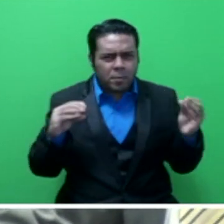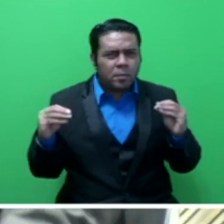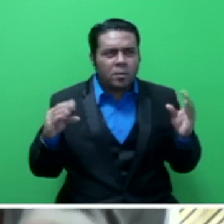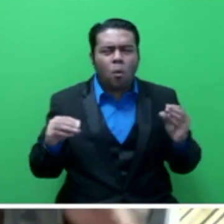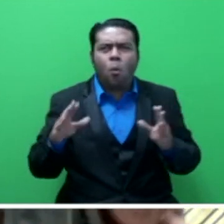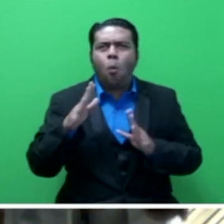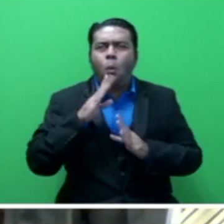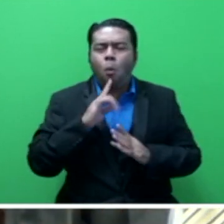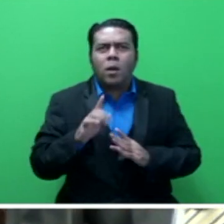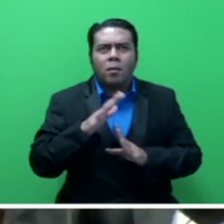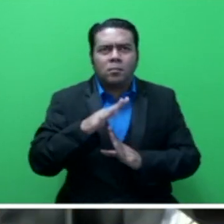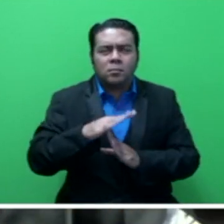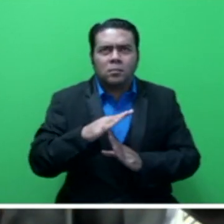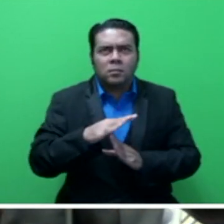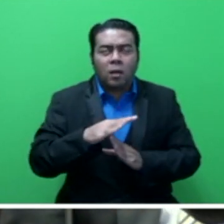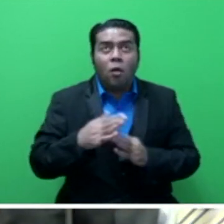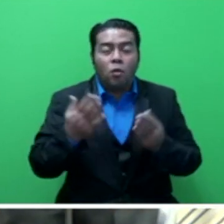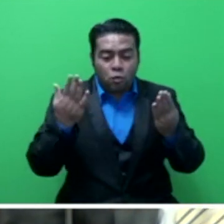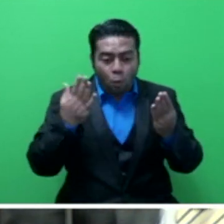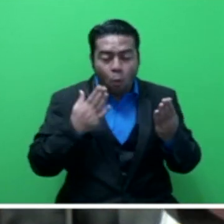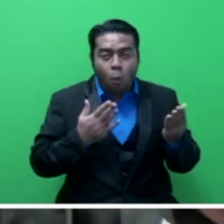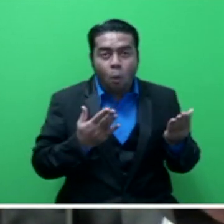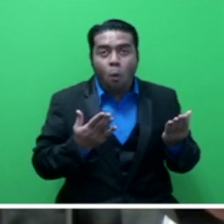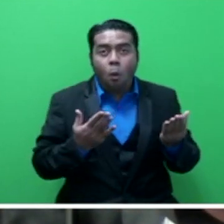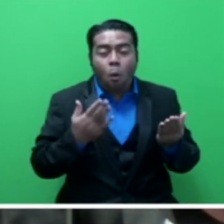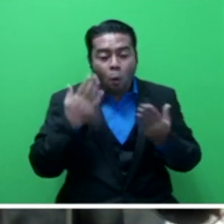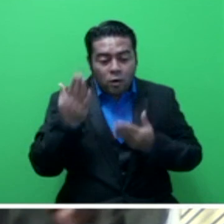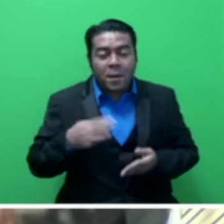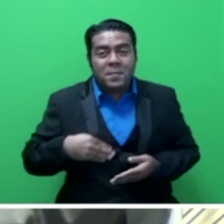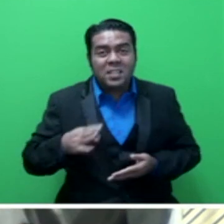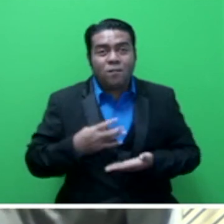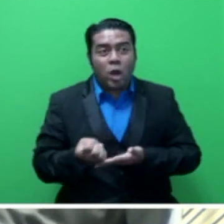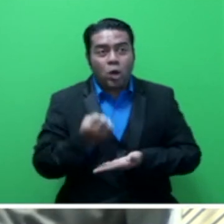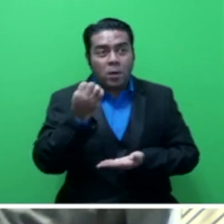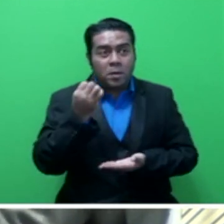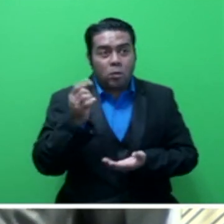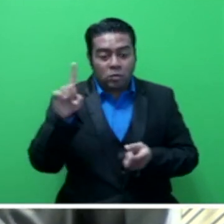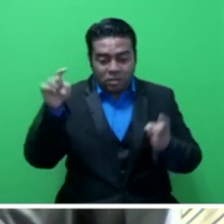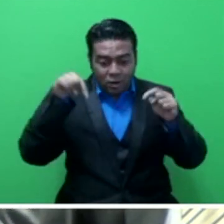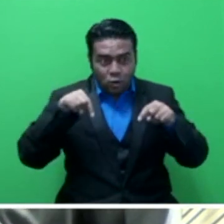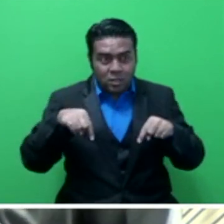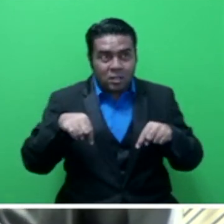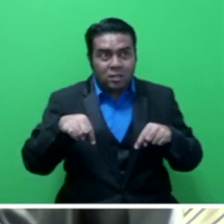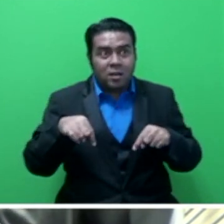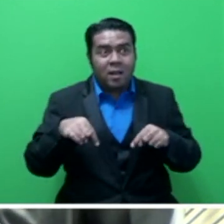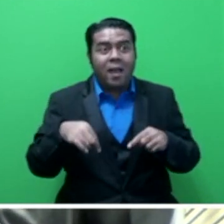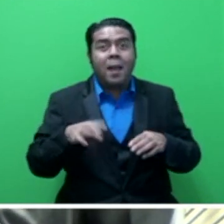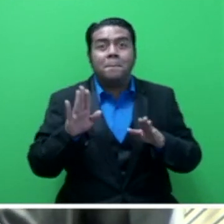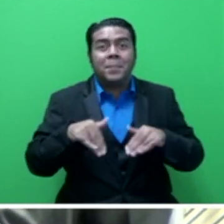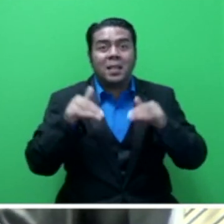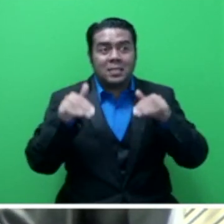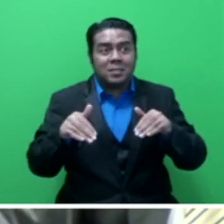Order. The Honorable Minister of the Economy, in his ministerial statement this morning, which they were not here to listen to and participated